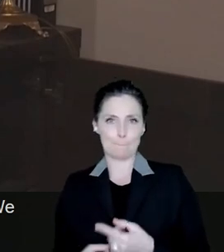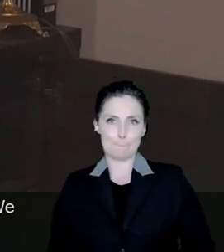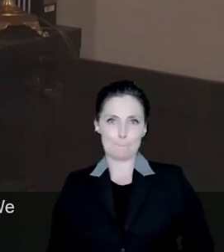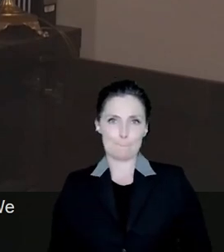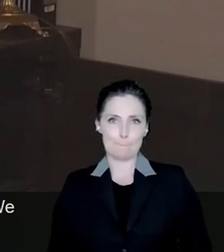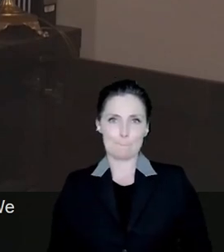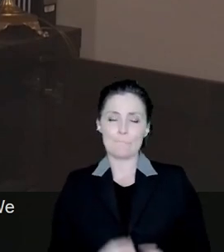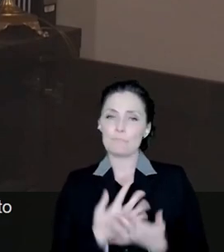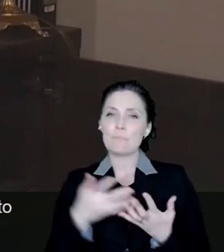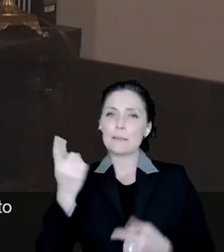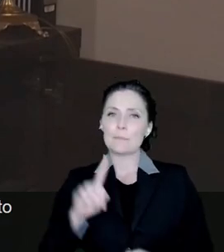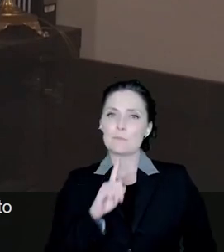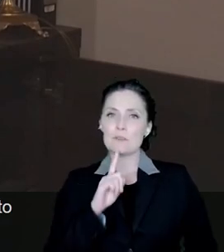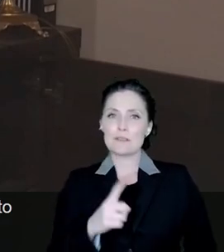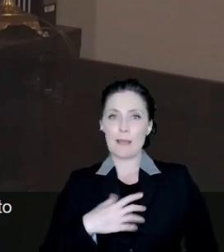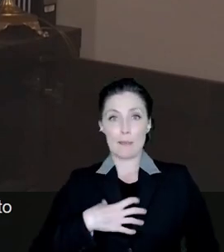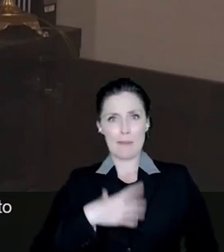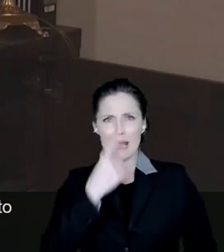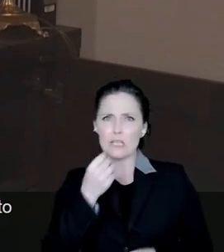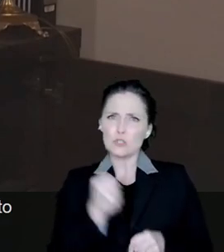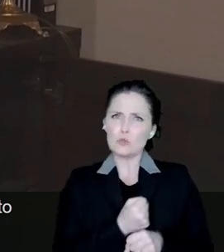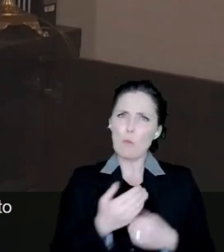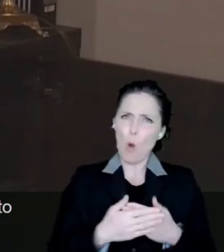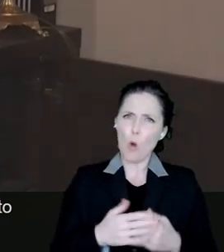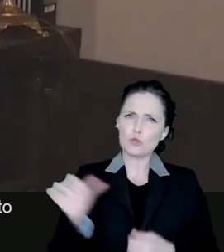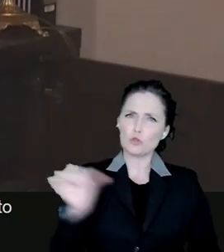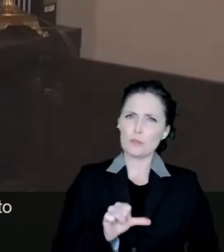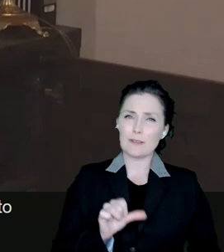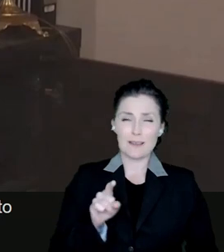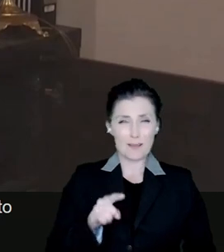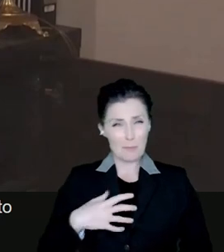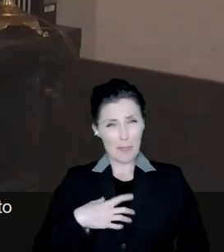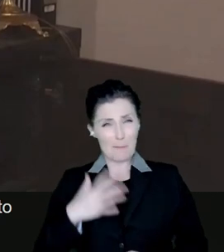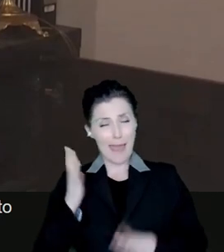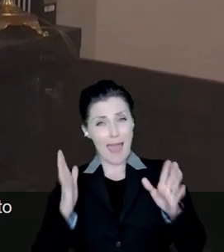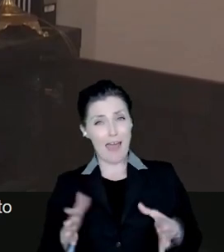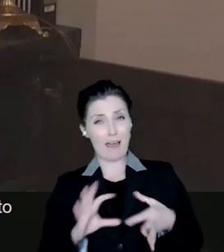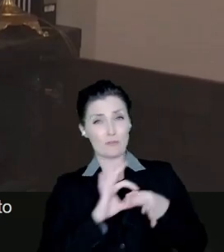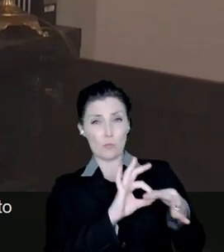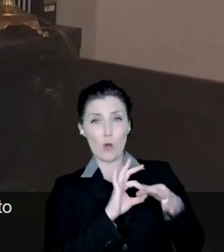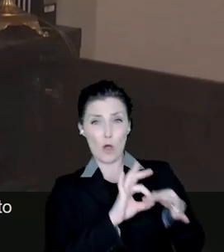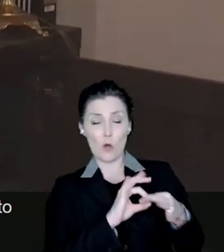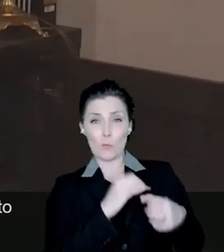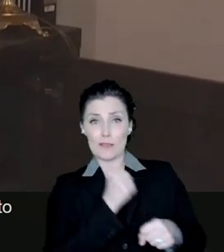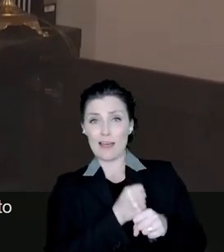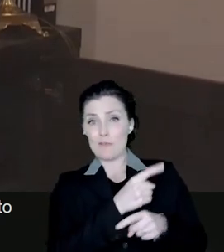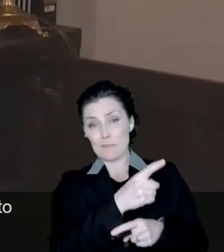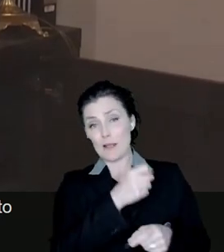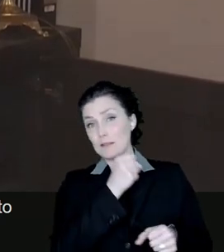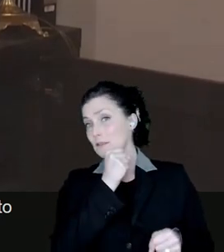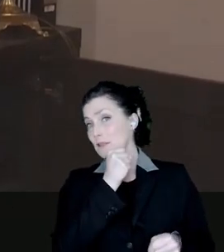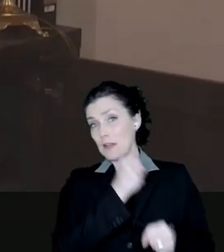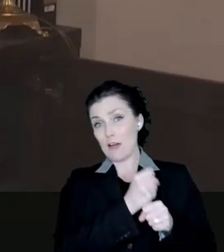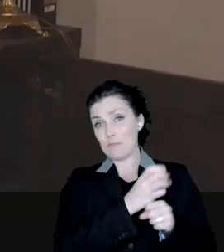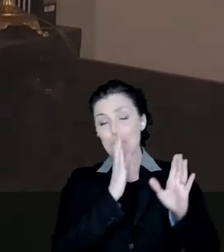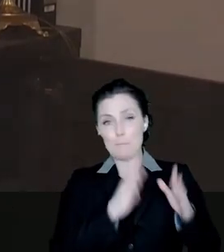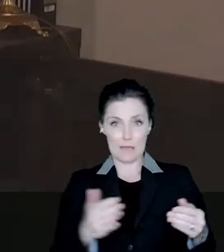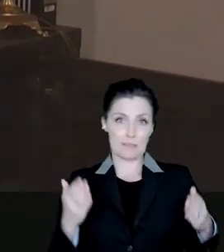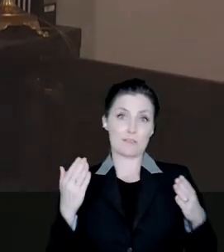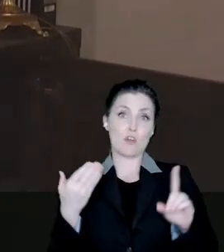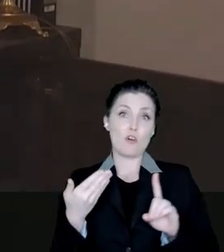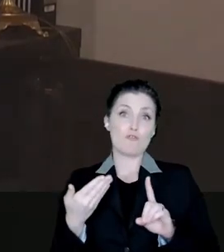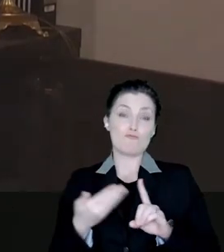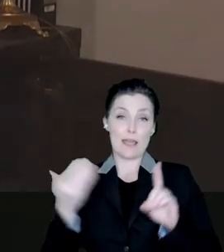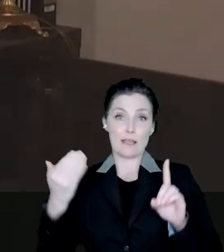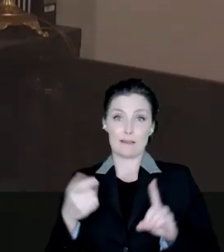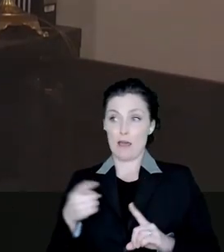that the mayor can do more, but the mayor has to work with the government. The government has to recognise that the mayor of London has the mandate from people in